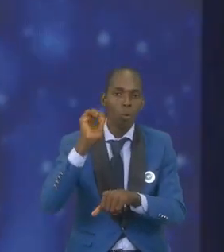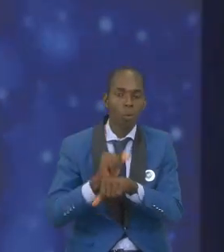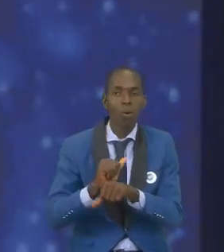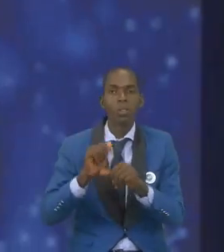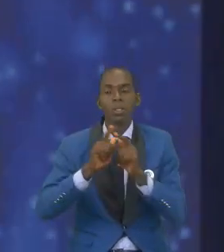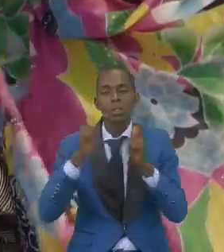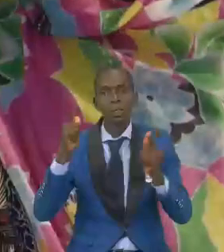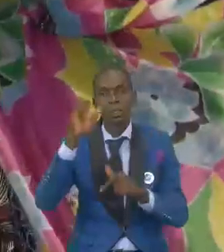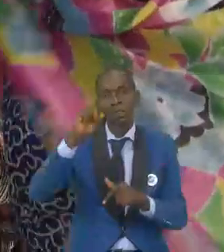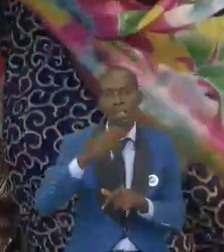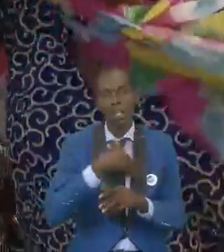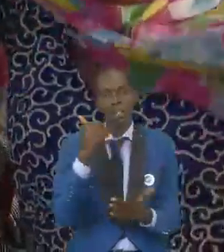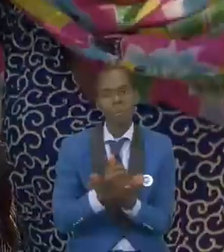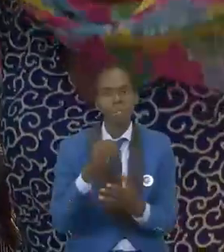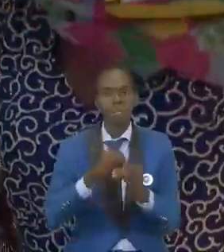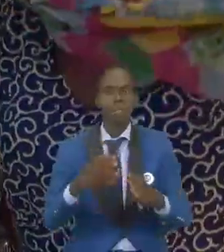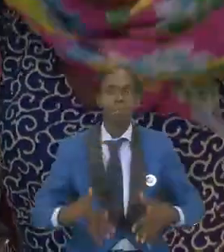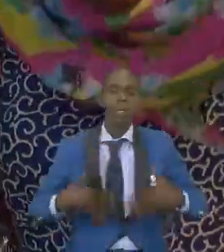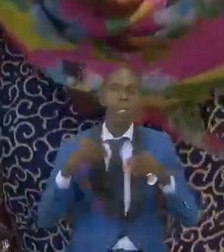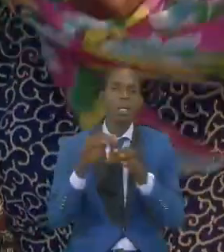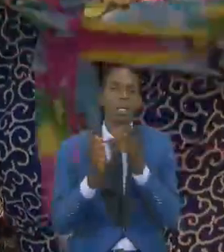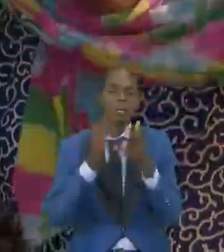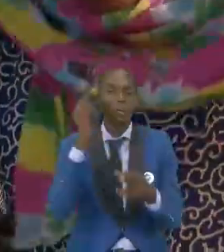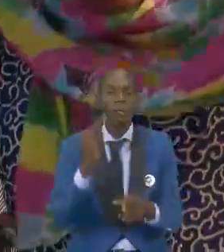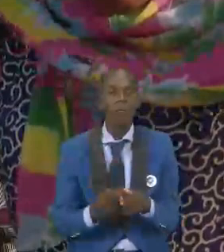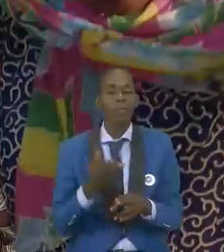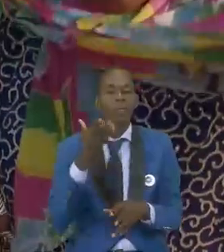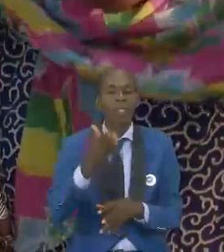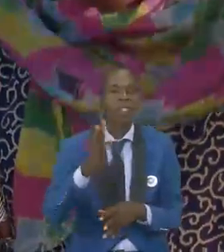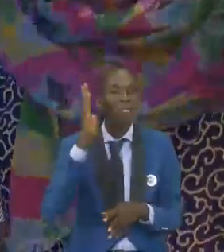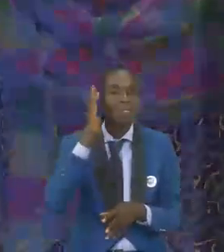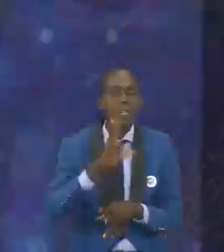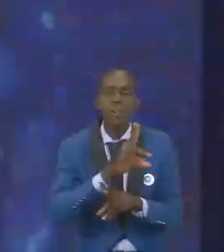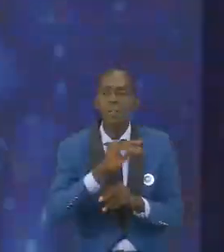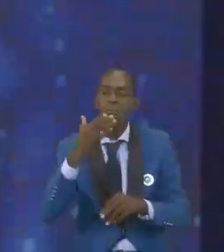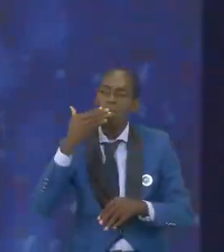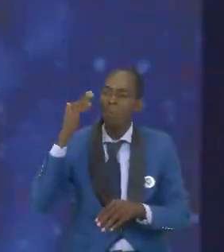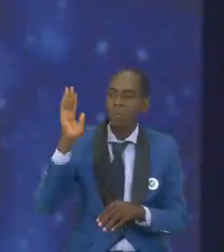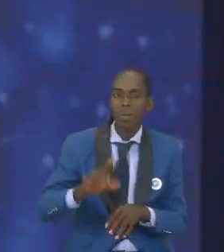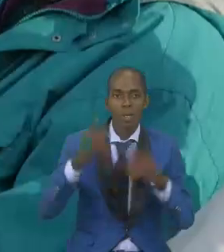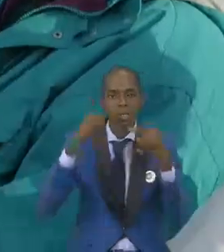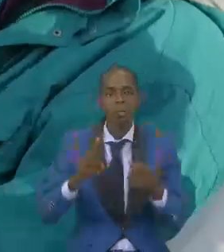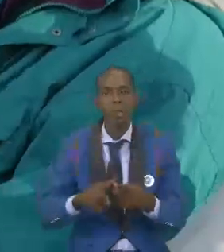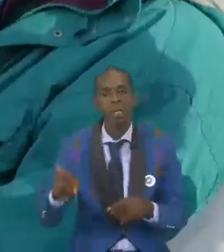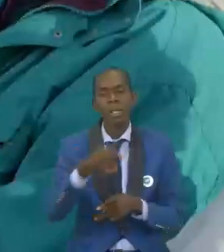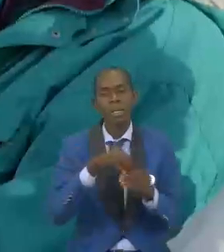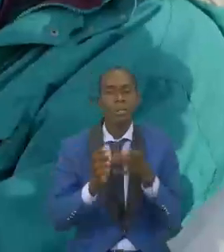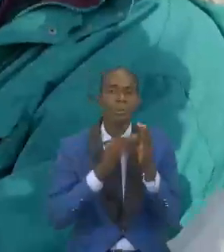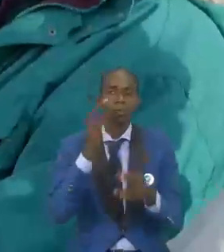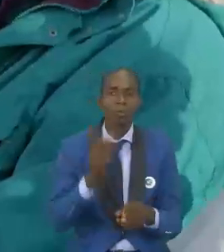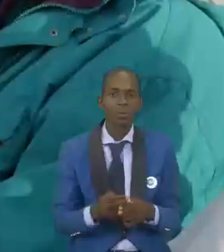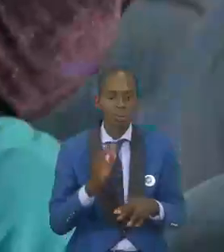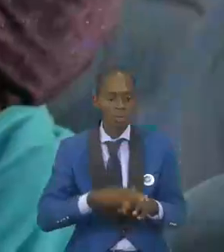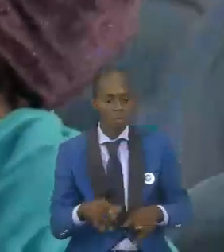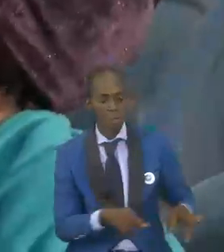in your life in Jesus' name. There shall no evil befall thee. On the